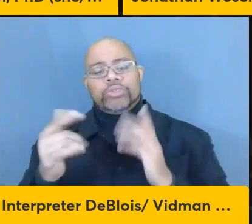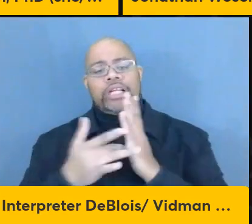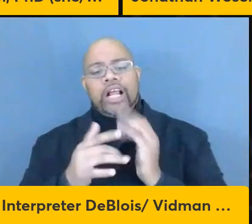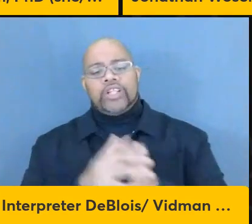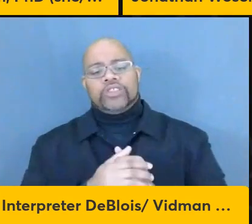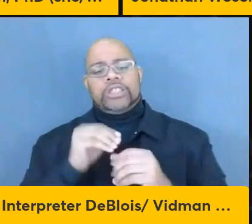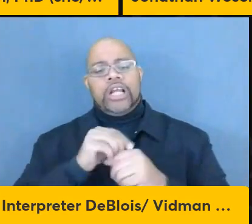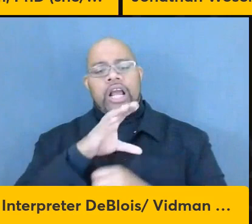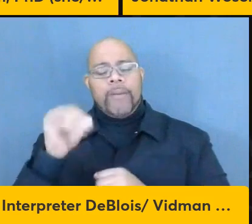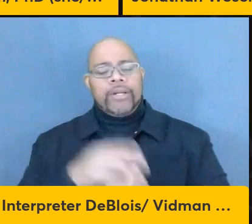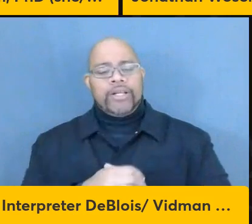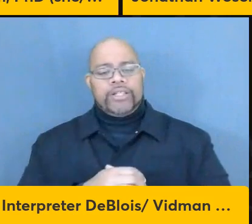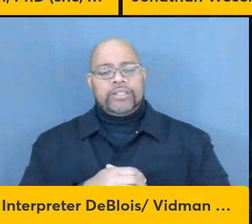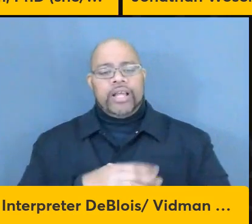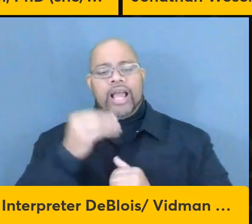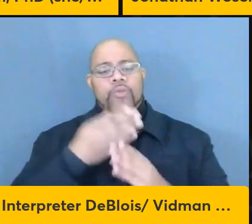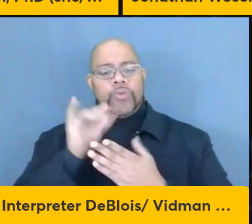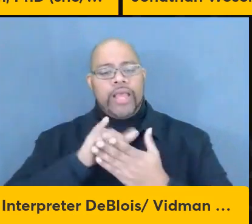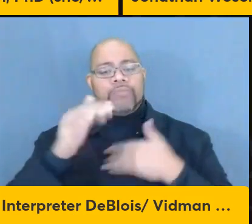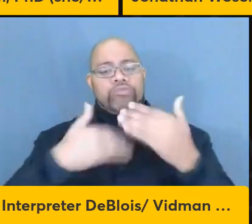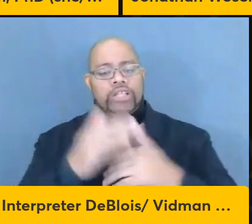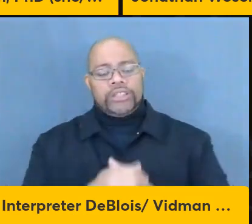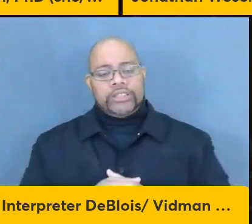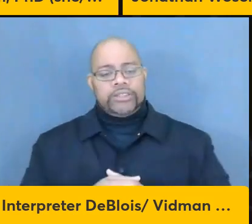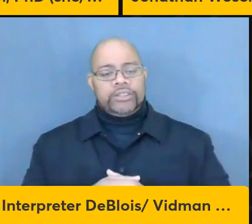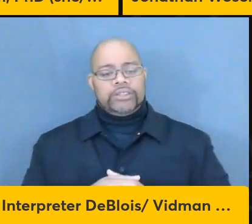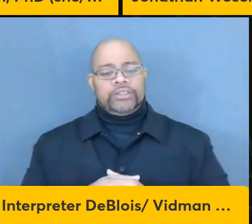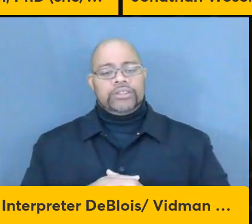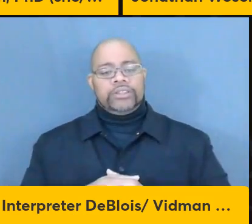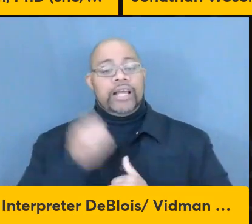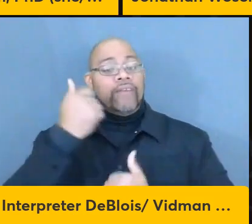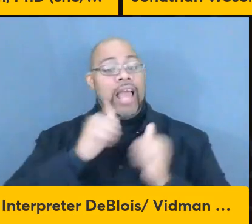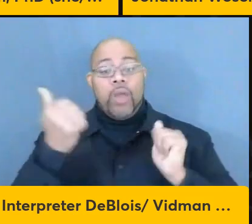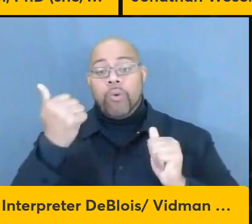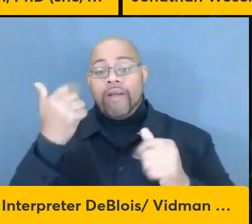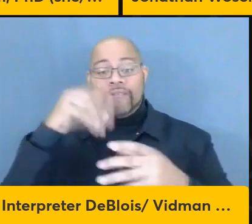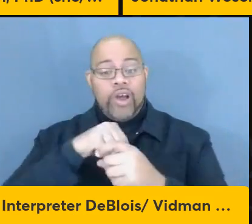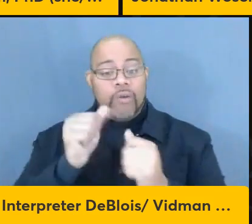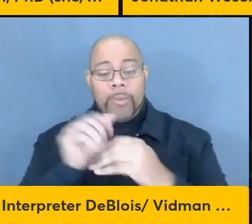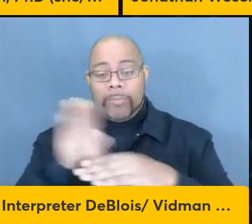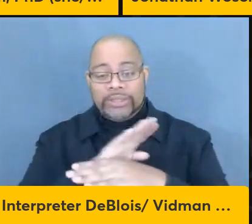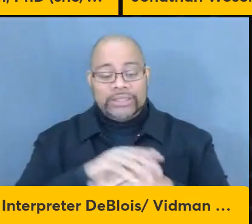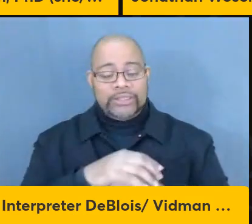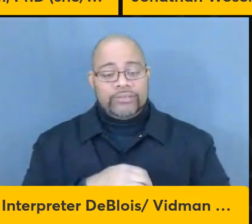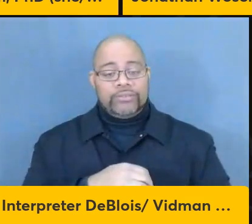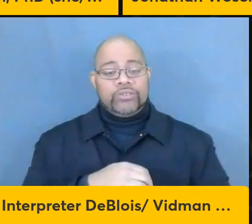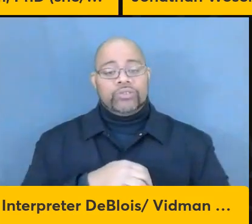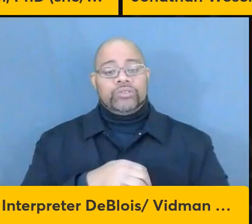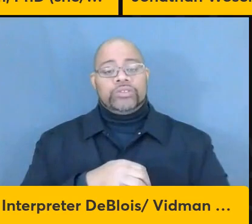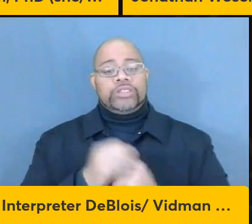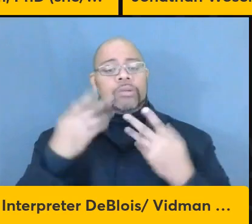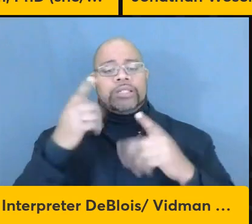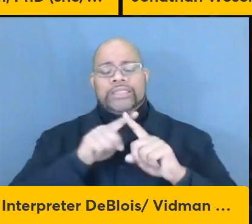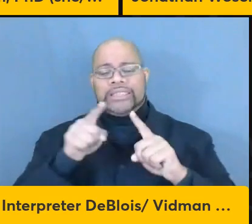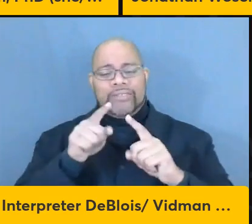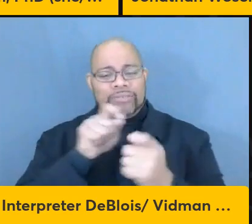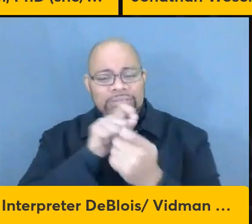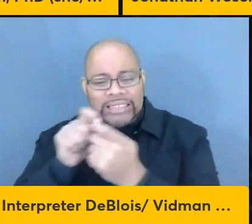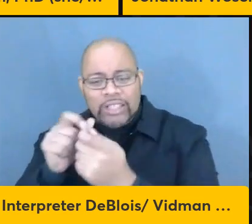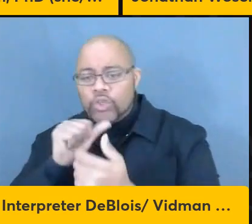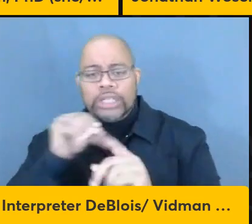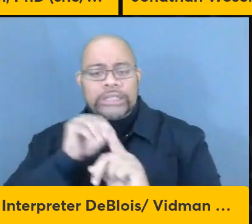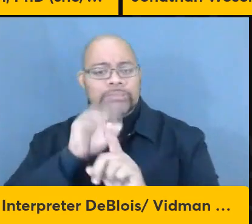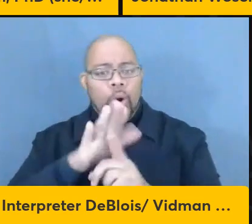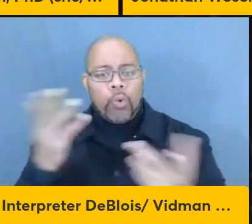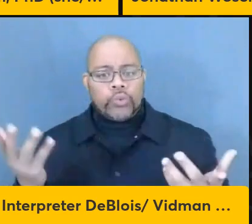into a company, and through that process, if anyone's involved in entrepreneurship, they know there's so many nuances that you just don't expose to